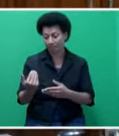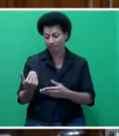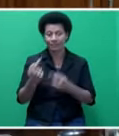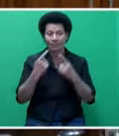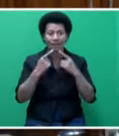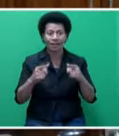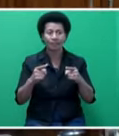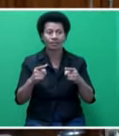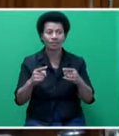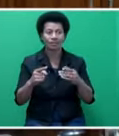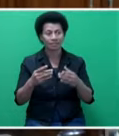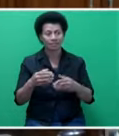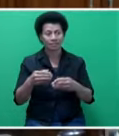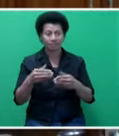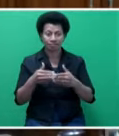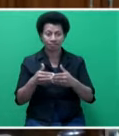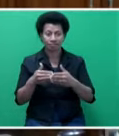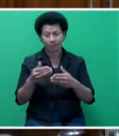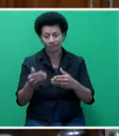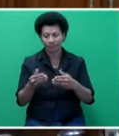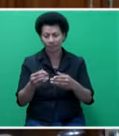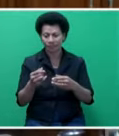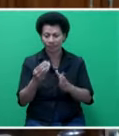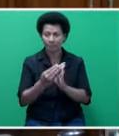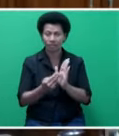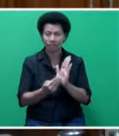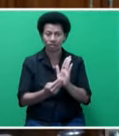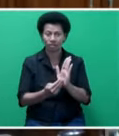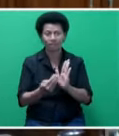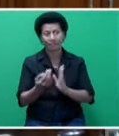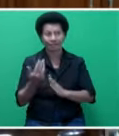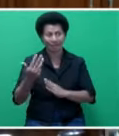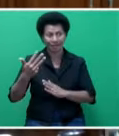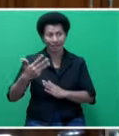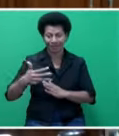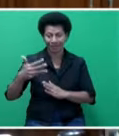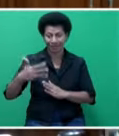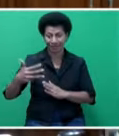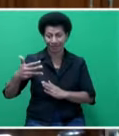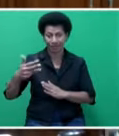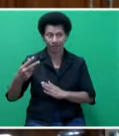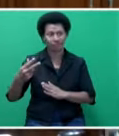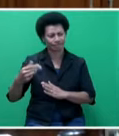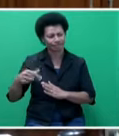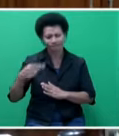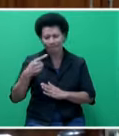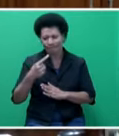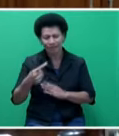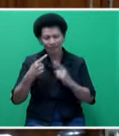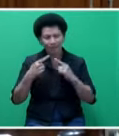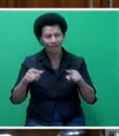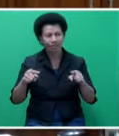ban last year. Last year in the budget, 1920 budget, we had announced that polystyrene will